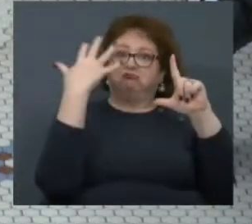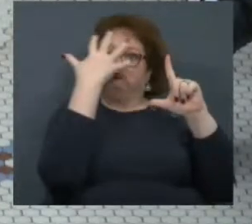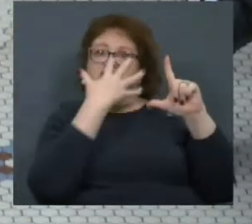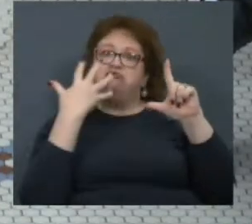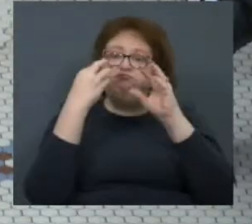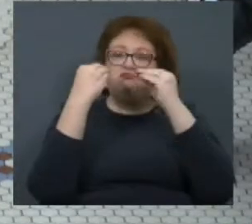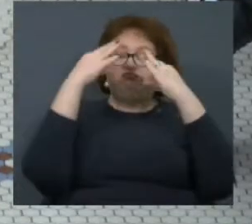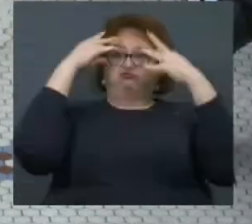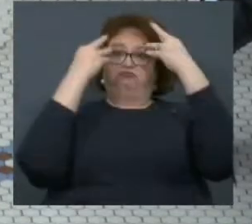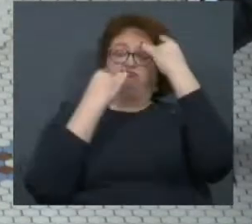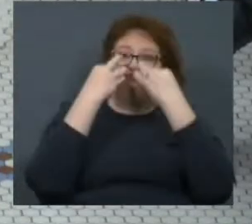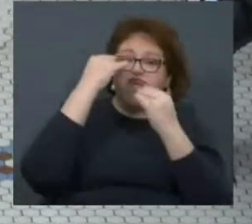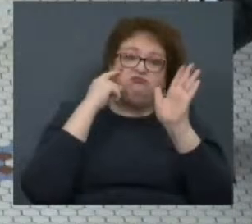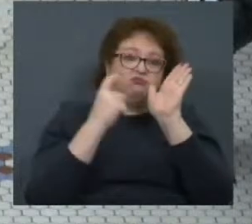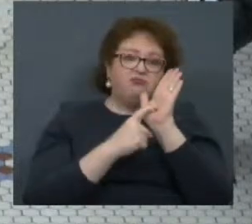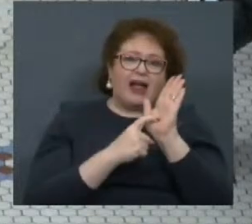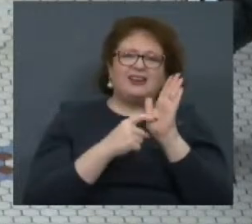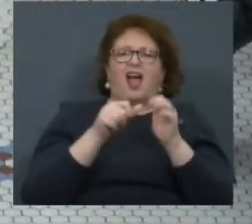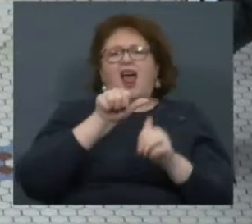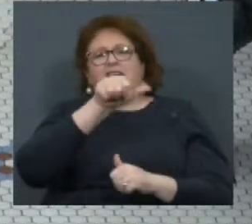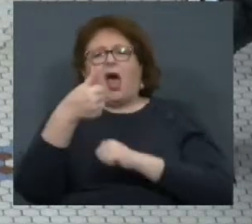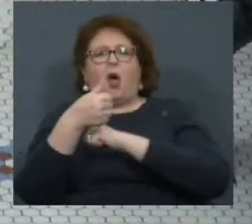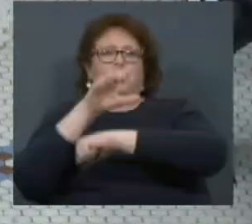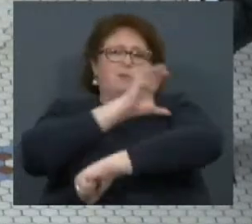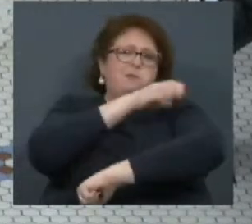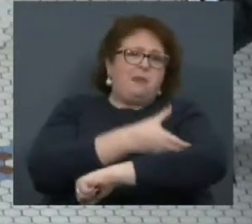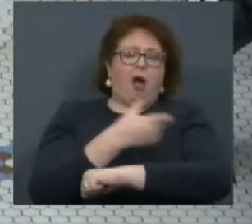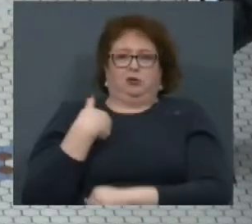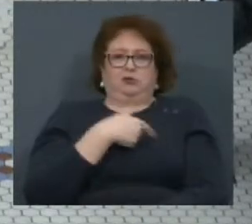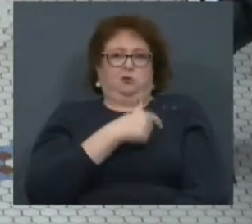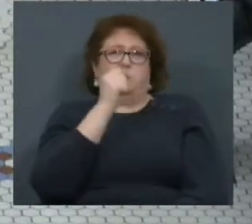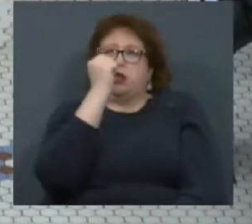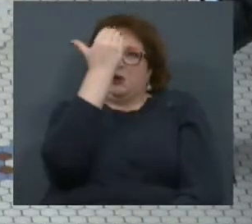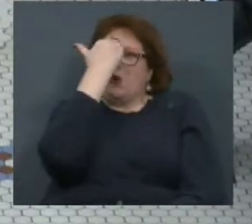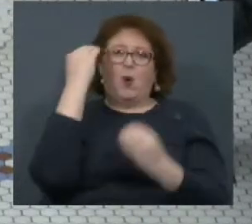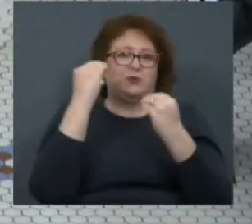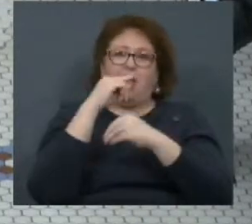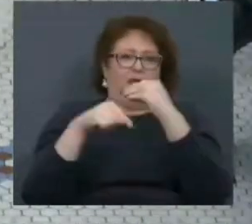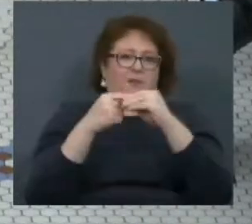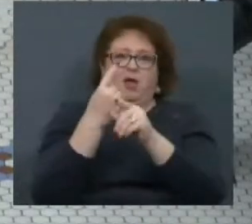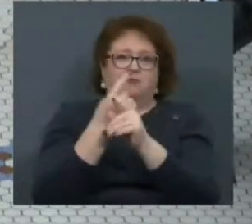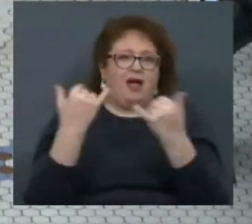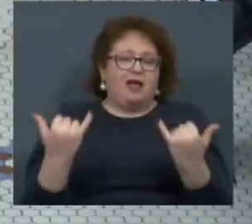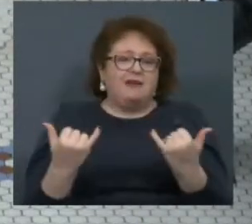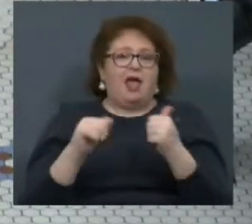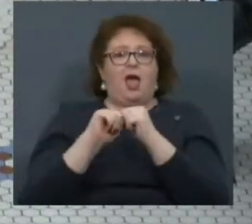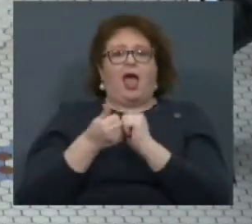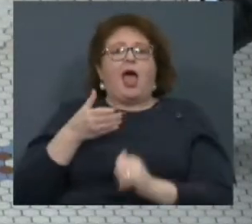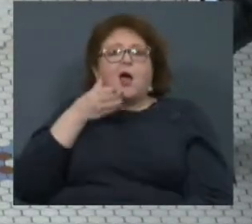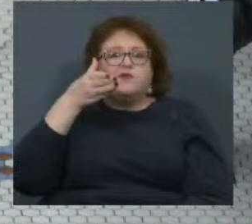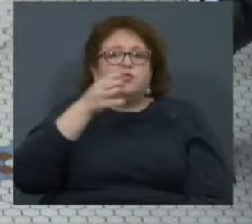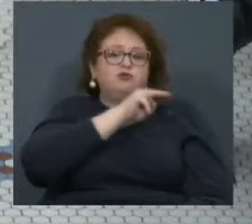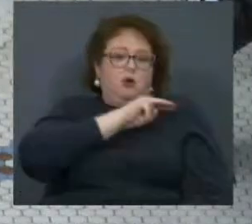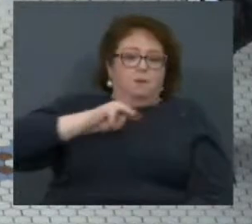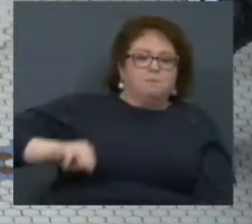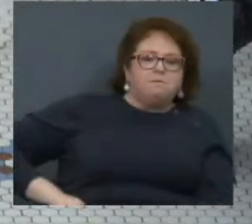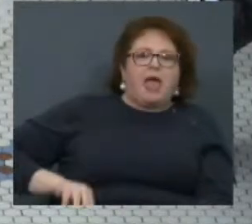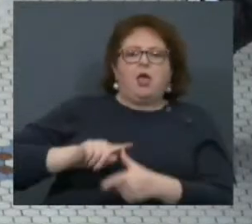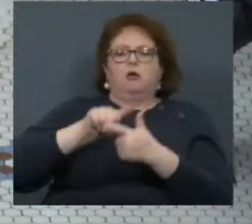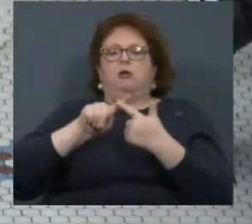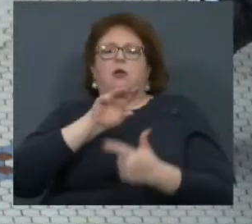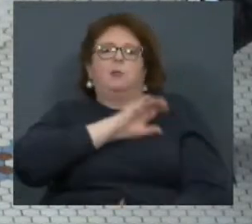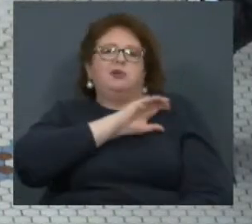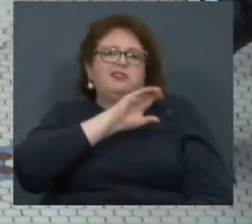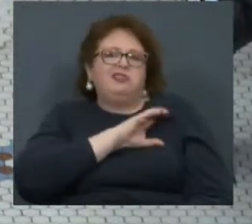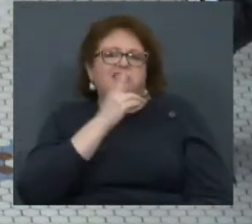about yet. Even if you ask us to trust you this time, how will future mayoral administrations and police chiefs use the